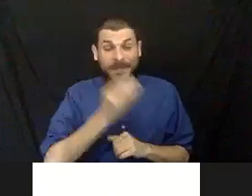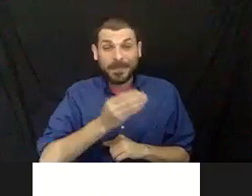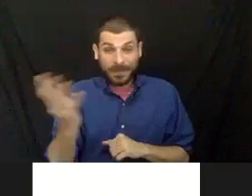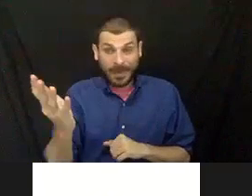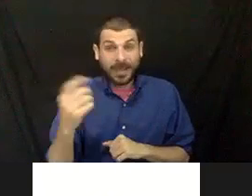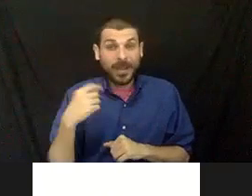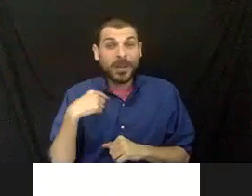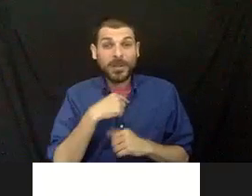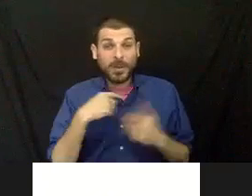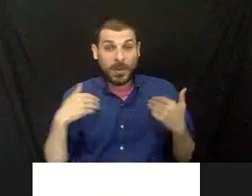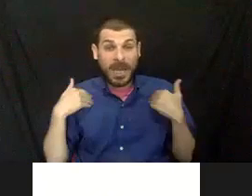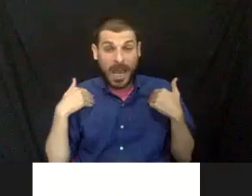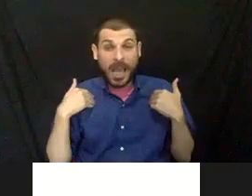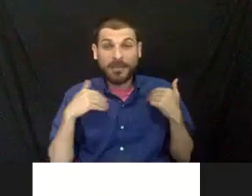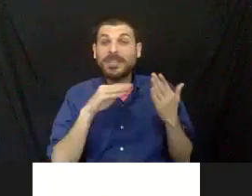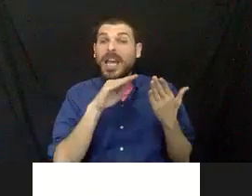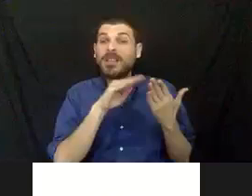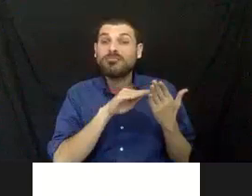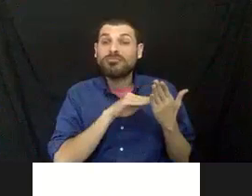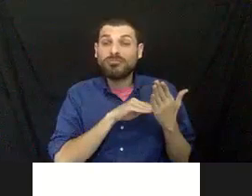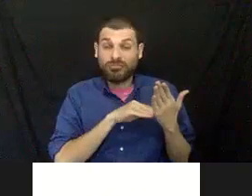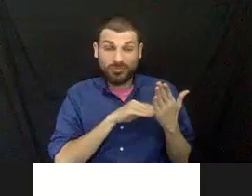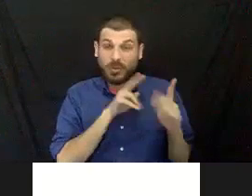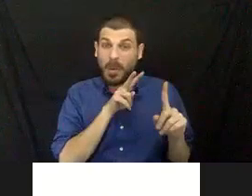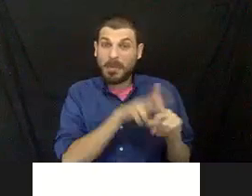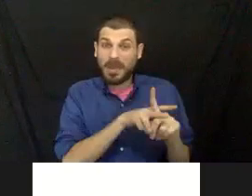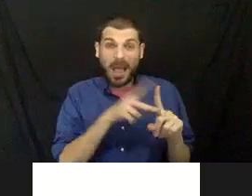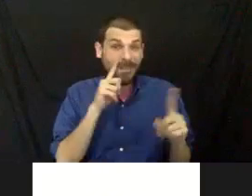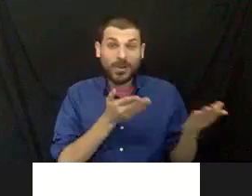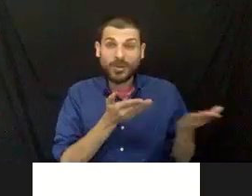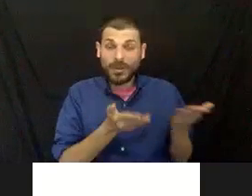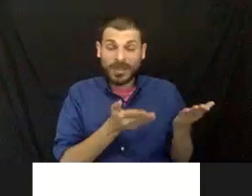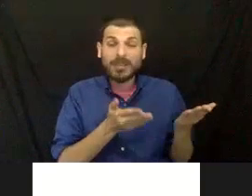We do have an intake form on our website if you would like to go and sign up at